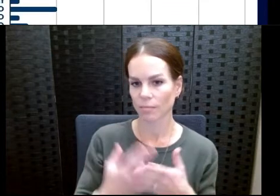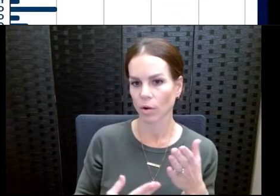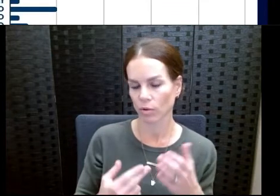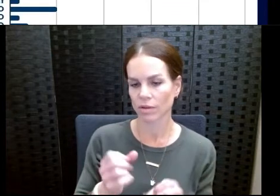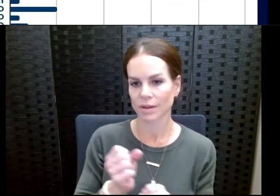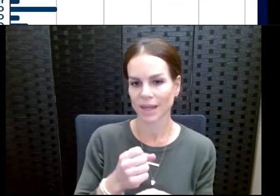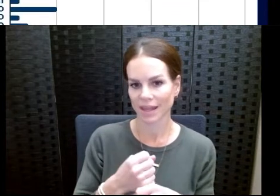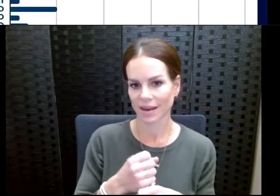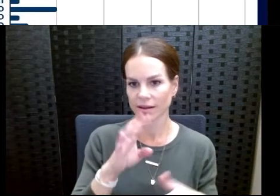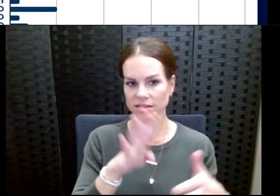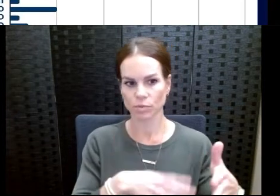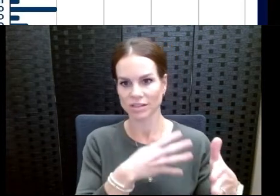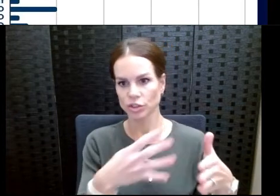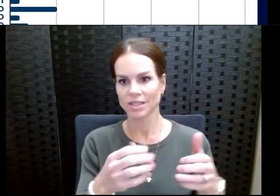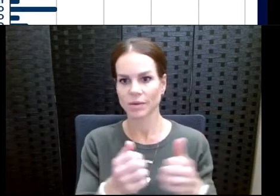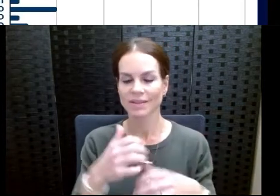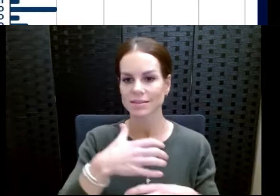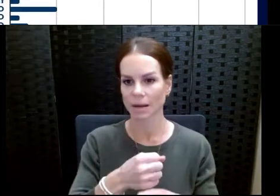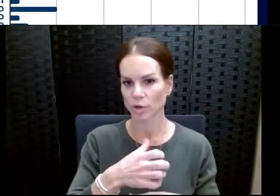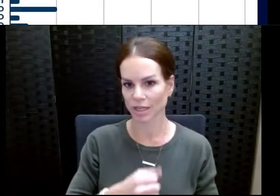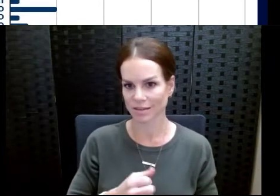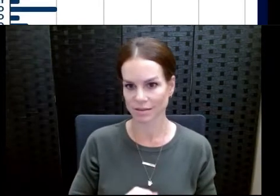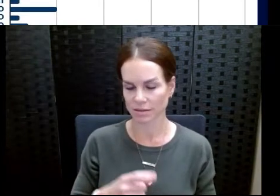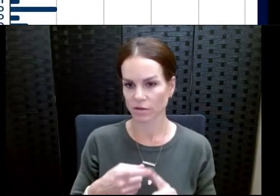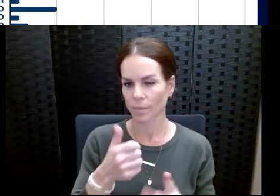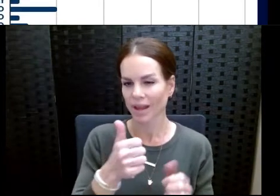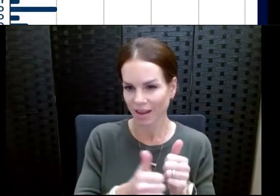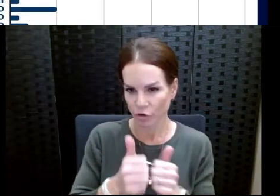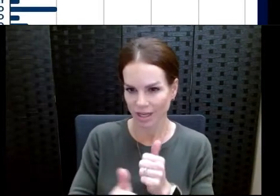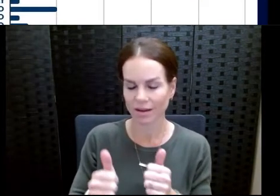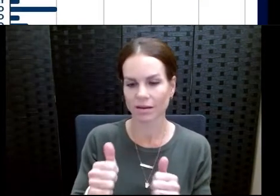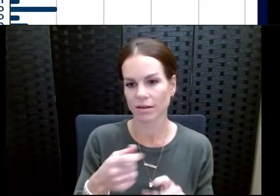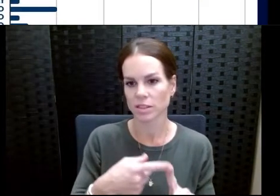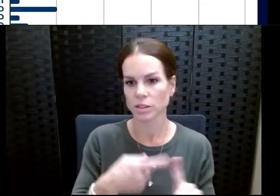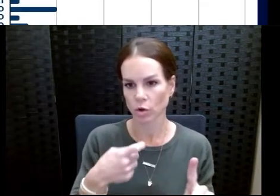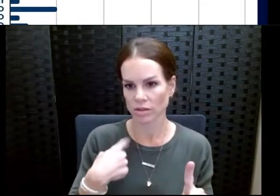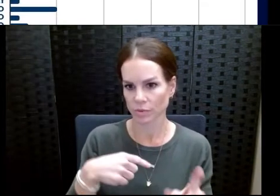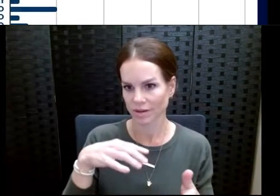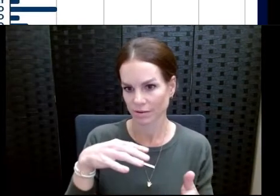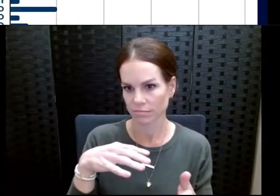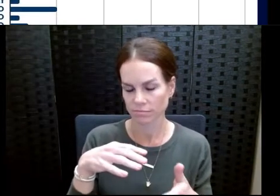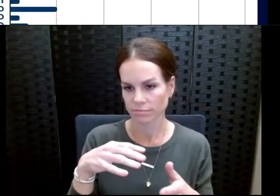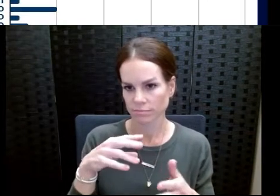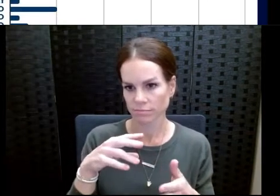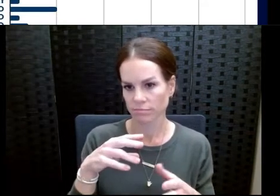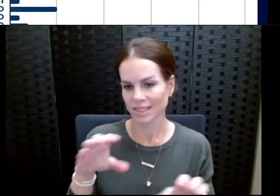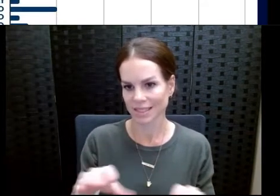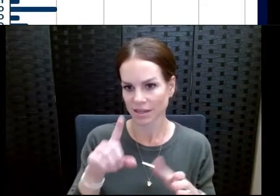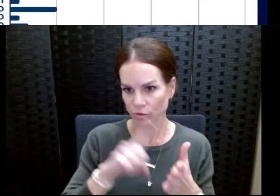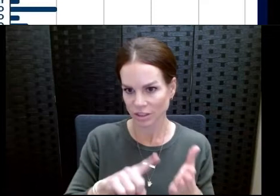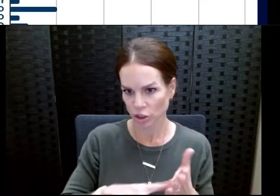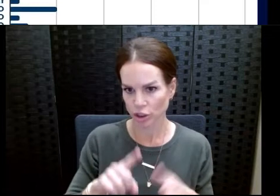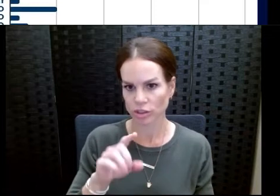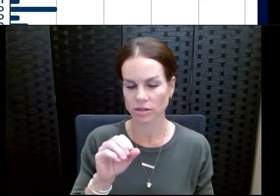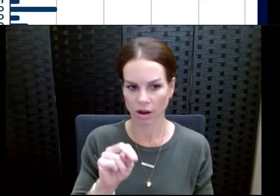So Analisa and I both made the graphs to summarize